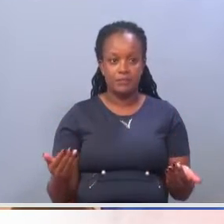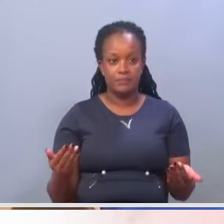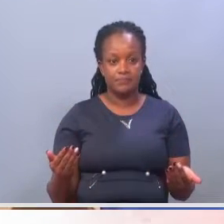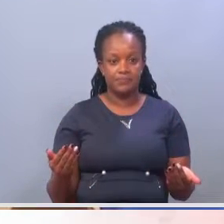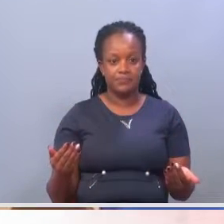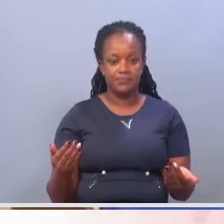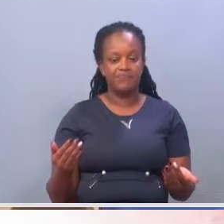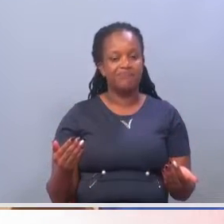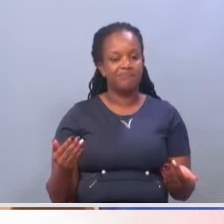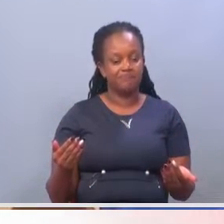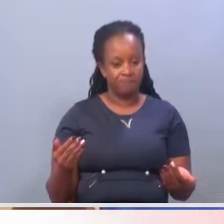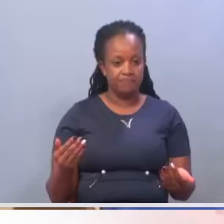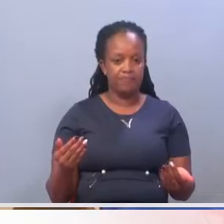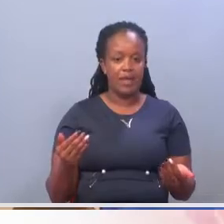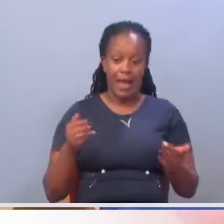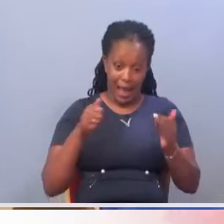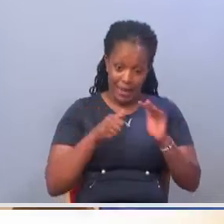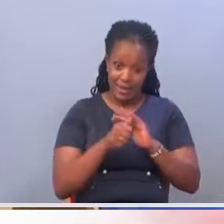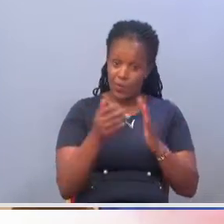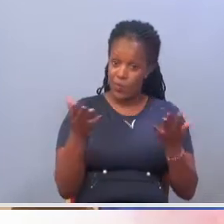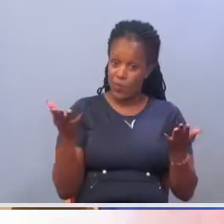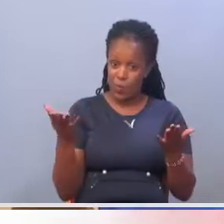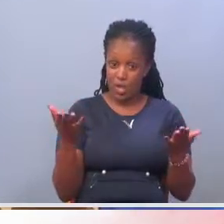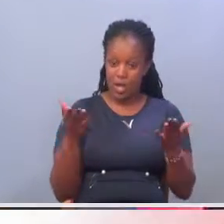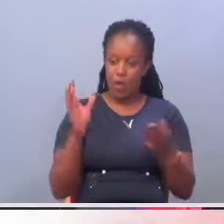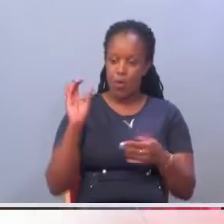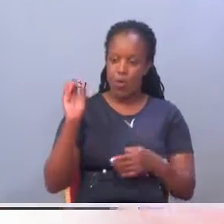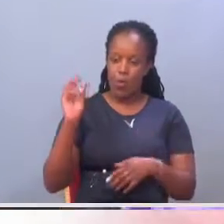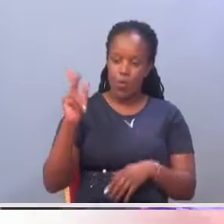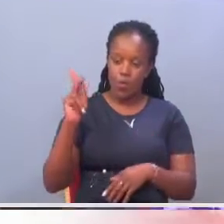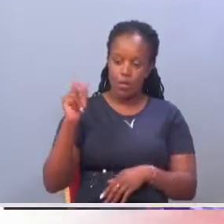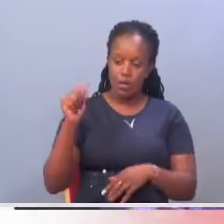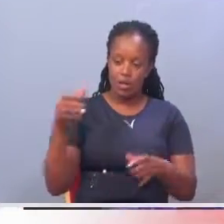will be found under the umbrella of OKA.